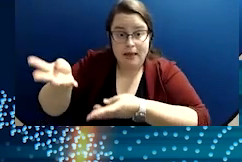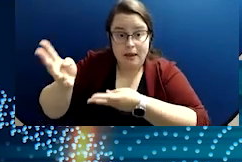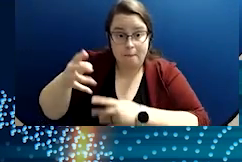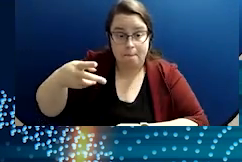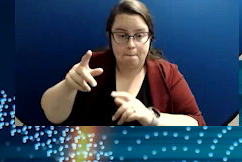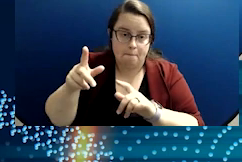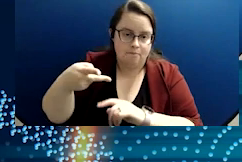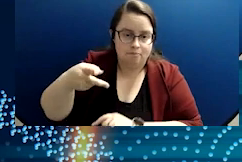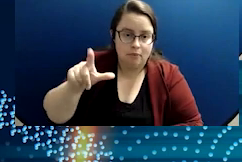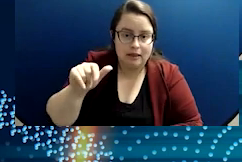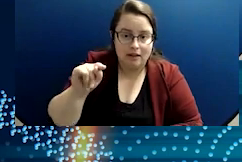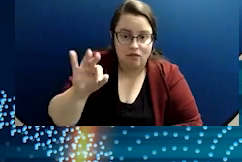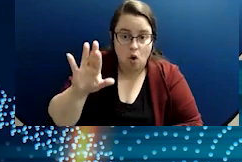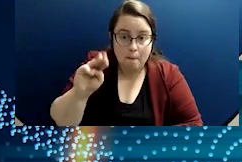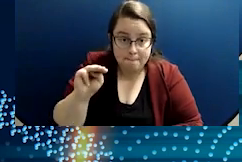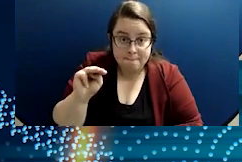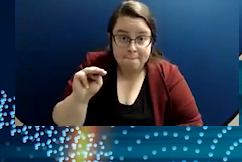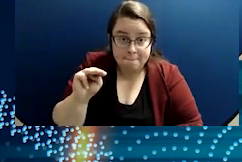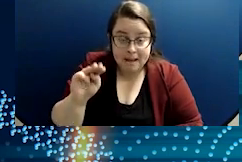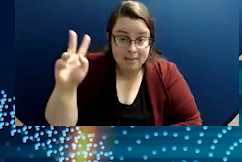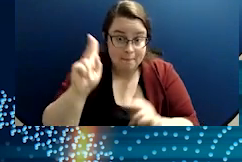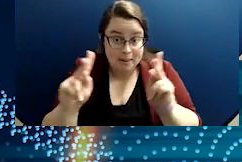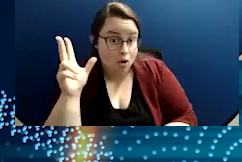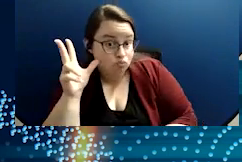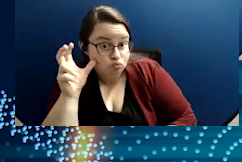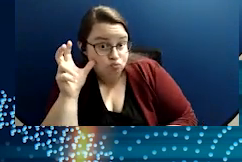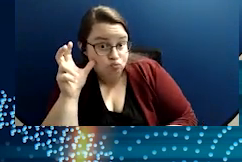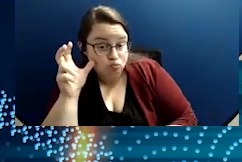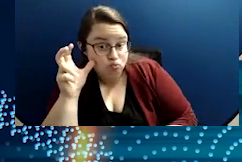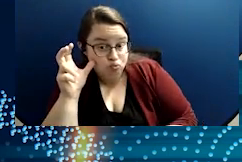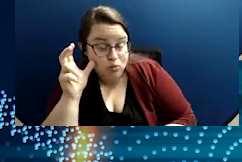when people listen to your song, you actually get paid